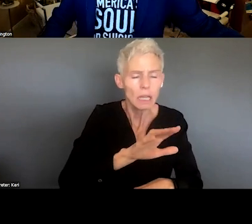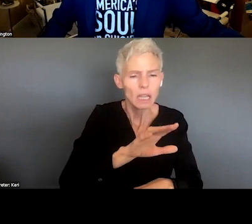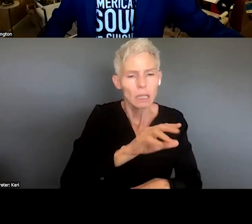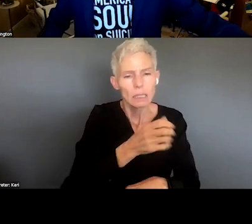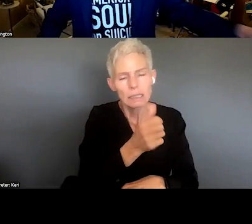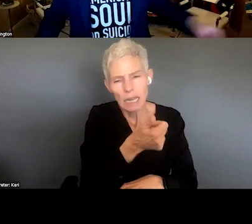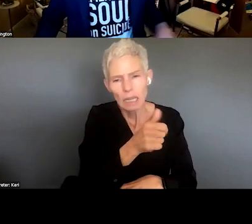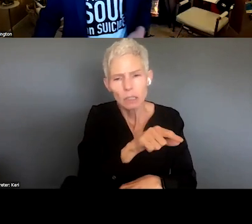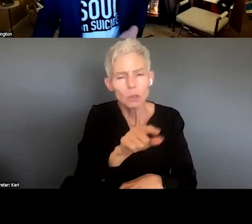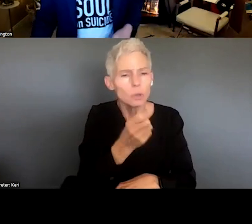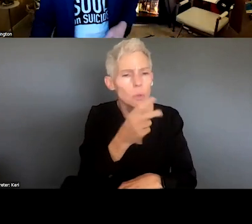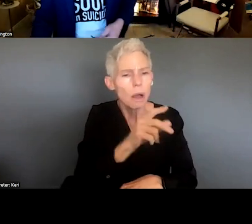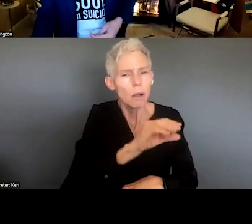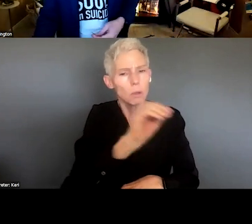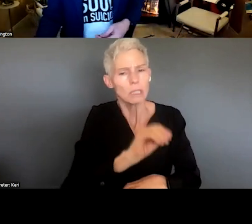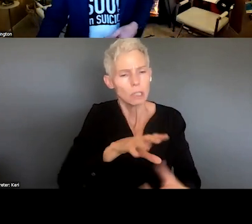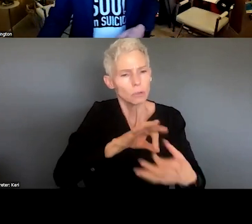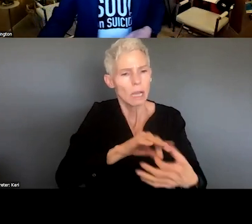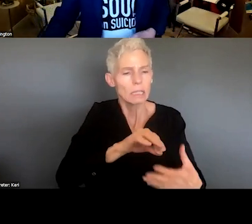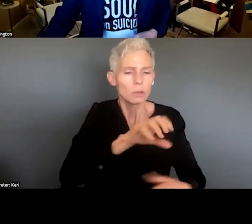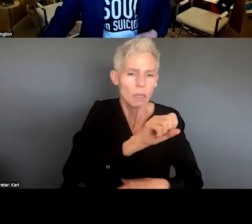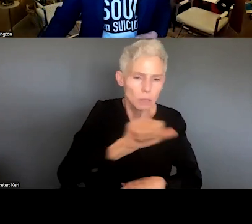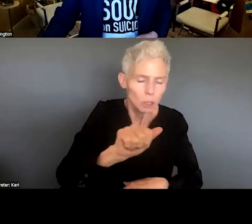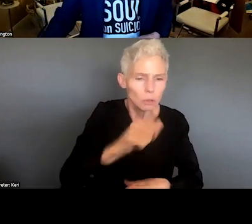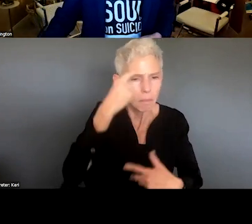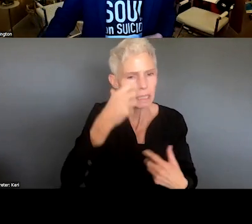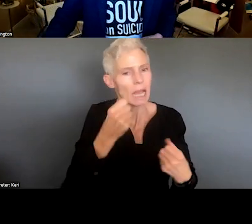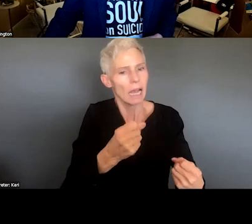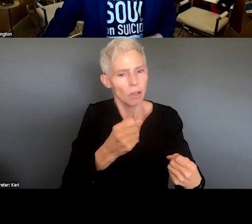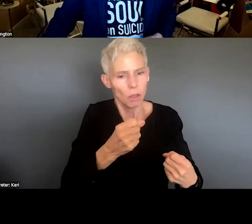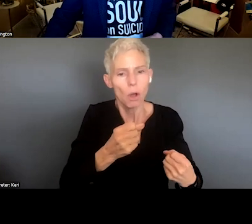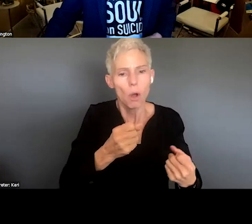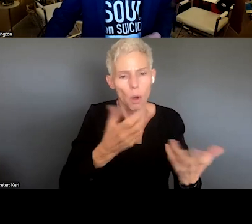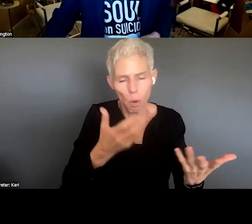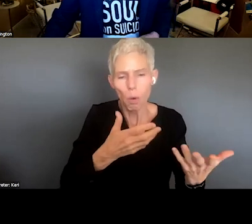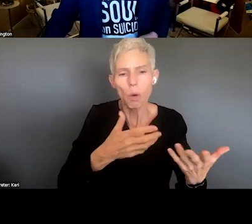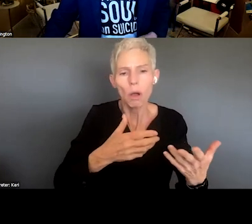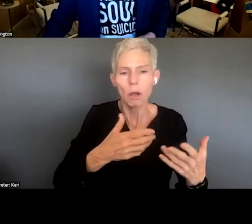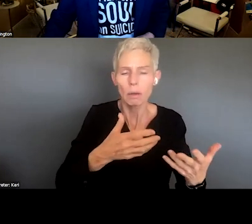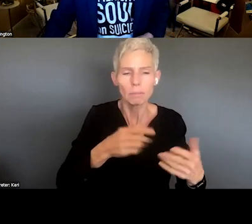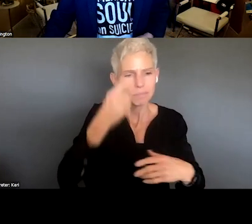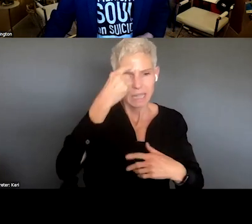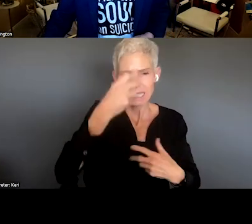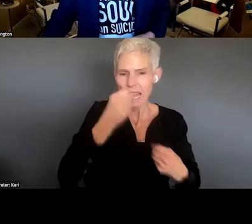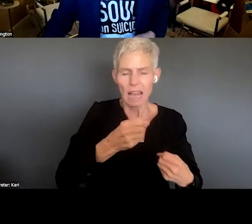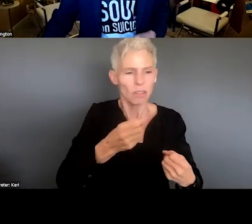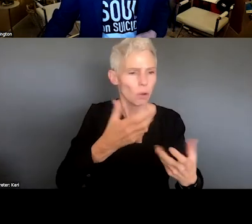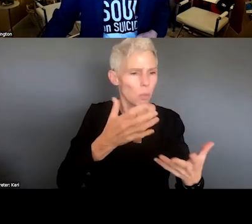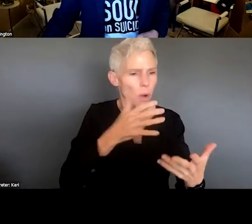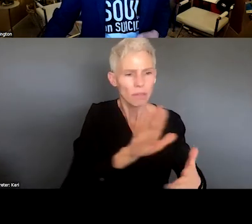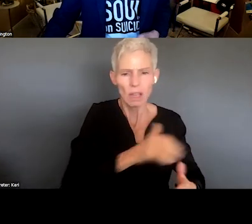health, substance use, or suicidal crisis, which is, it's actually just a lot higher than we would ever